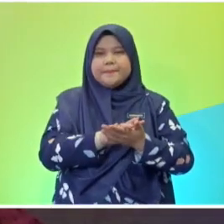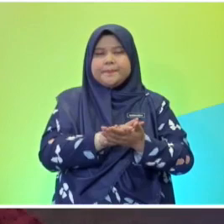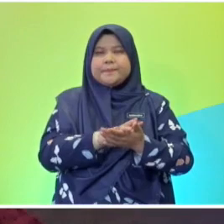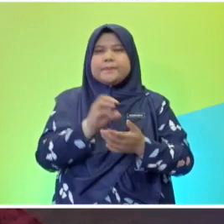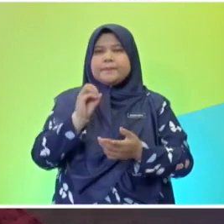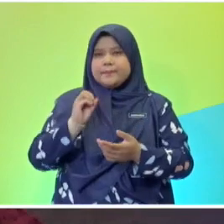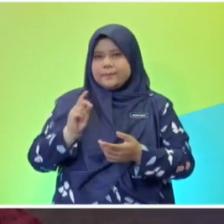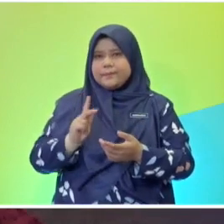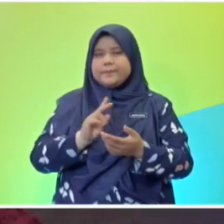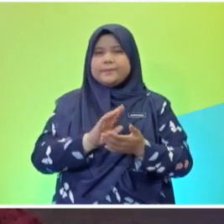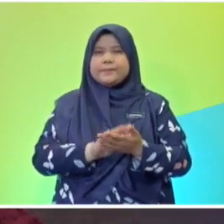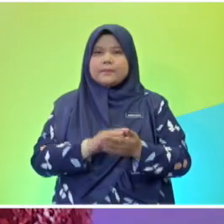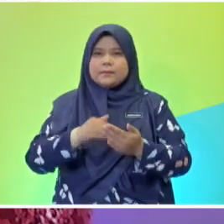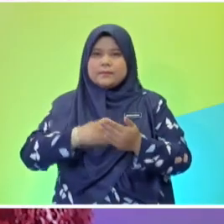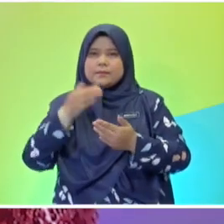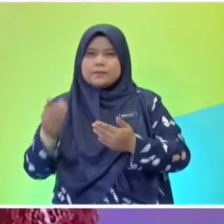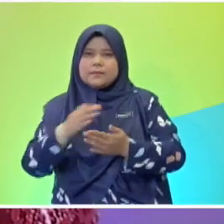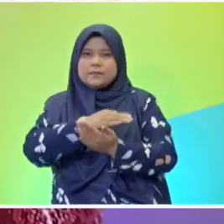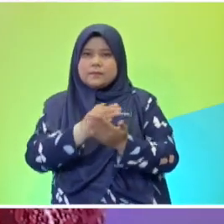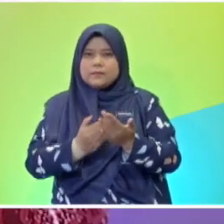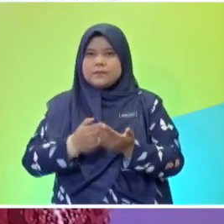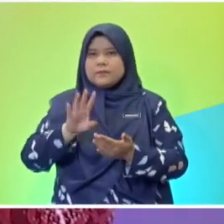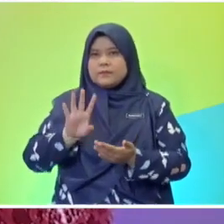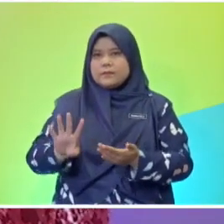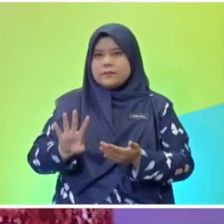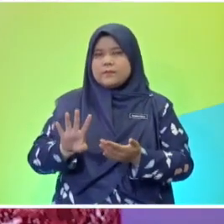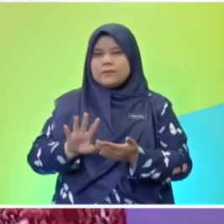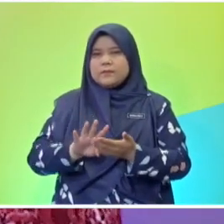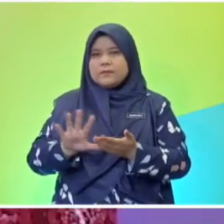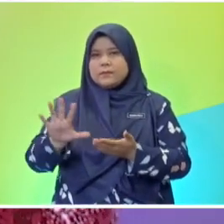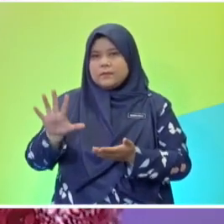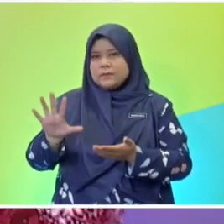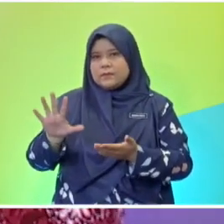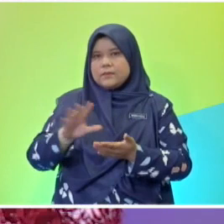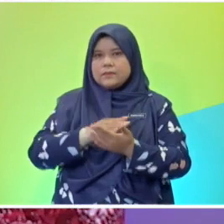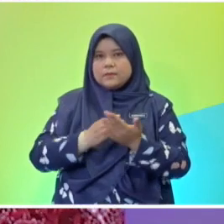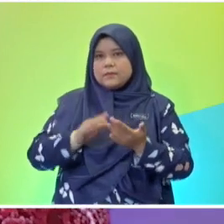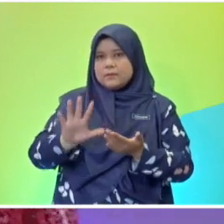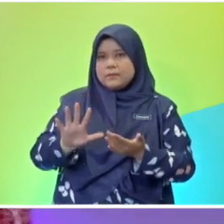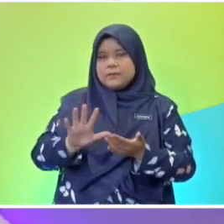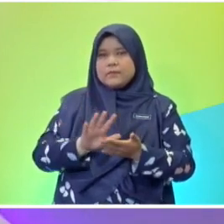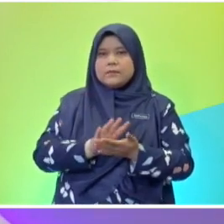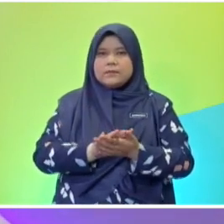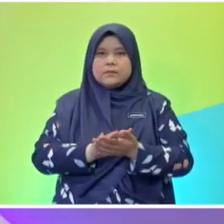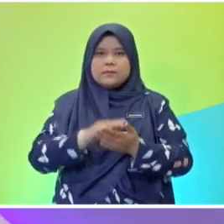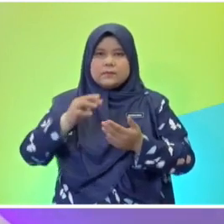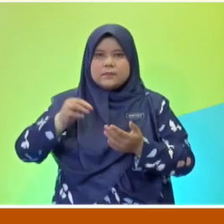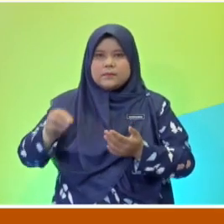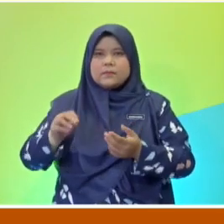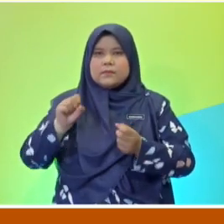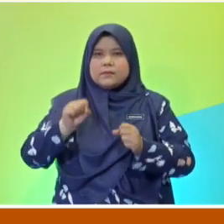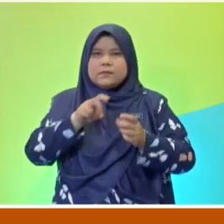right, moving on to part 5. Okay, for part 5, the students are going to